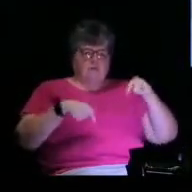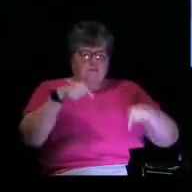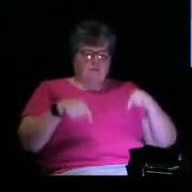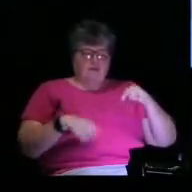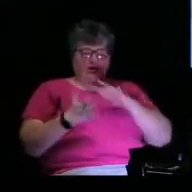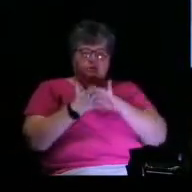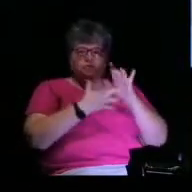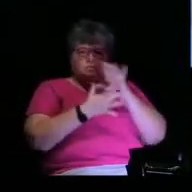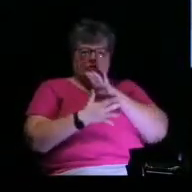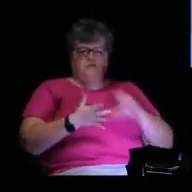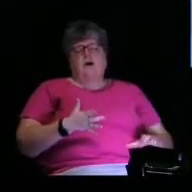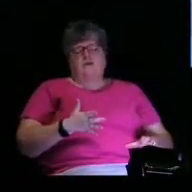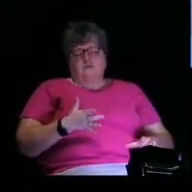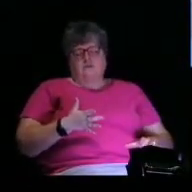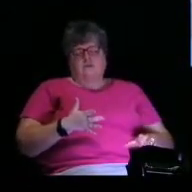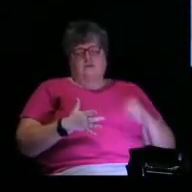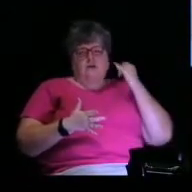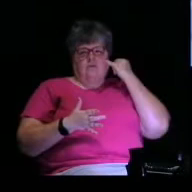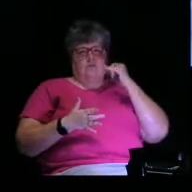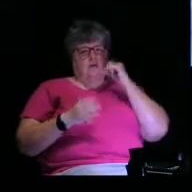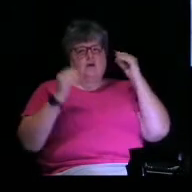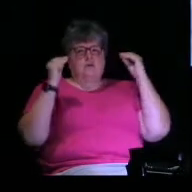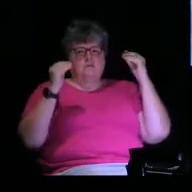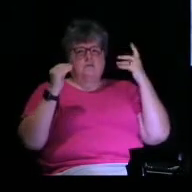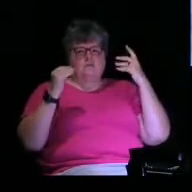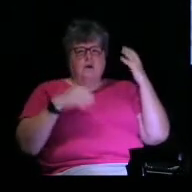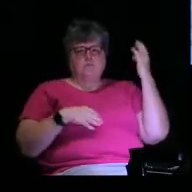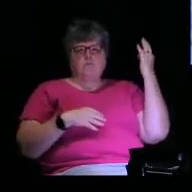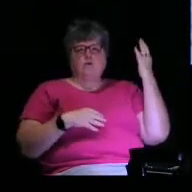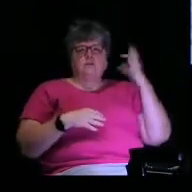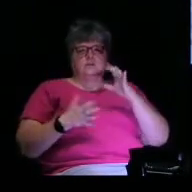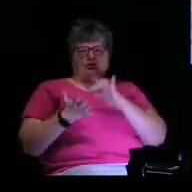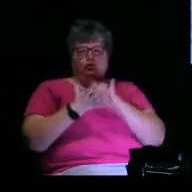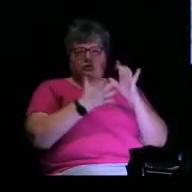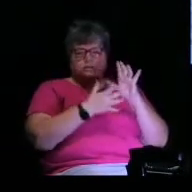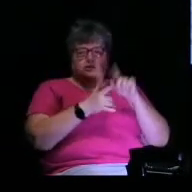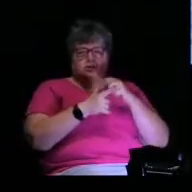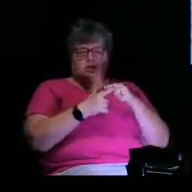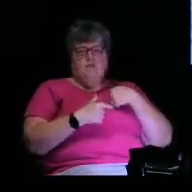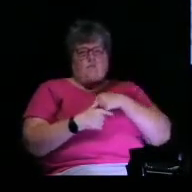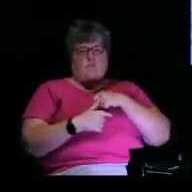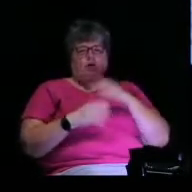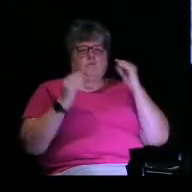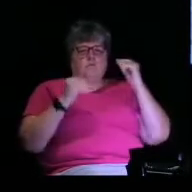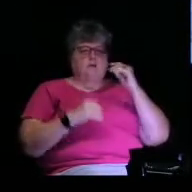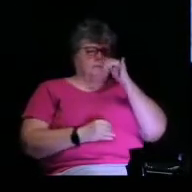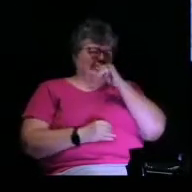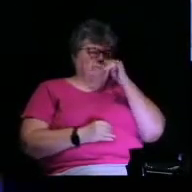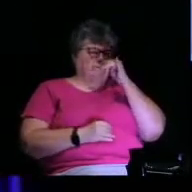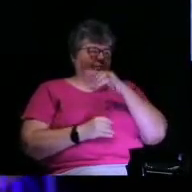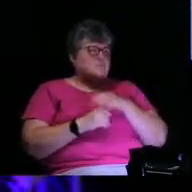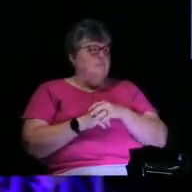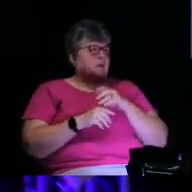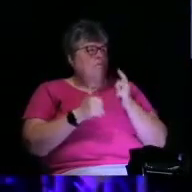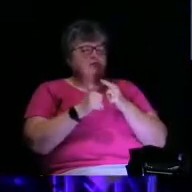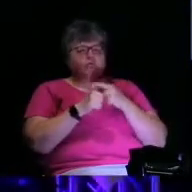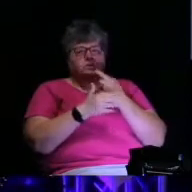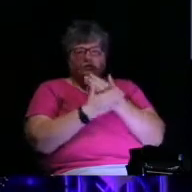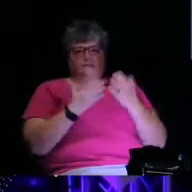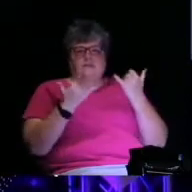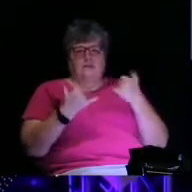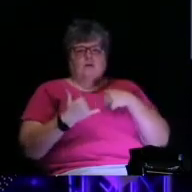change their lives. If we're not preaching Jesus, we're preaching nonsense. They need Jesus Christ, okay? So first thing, today, let's long for what is